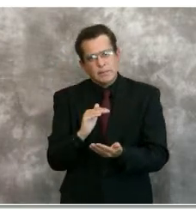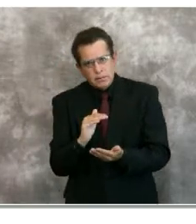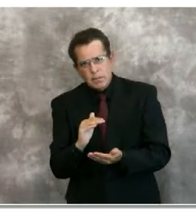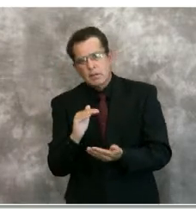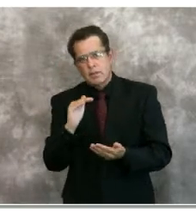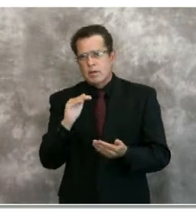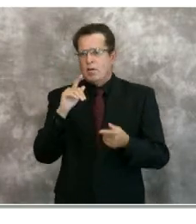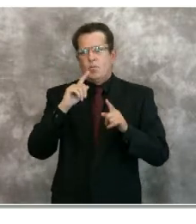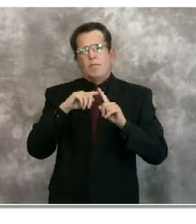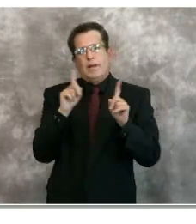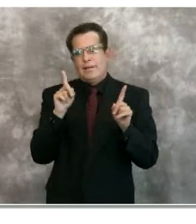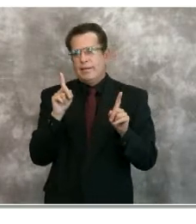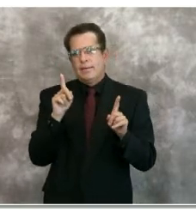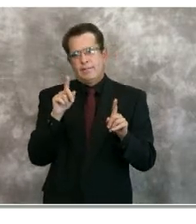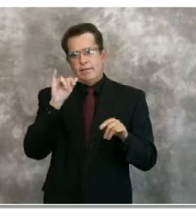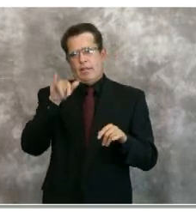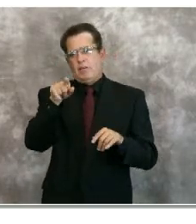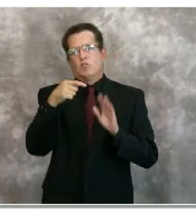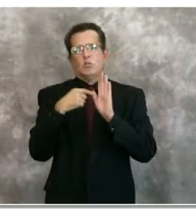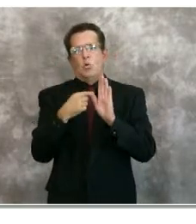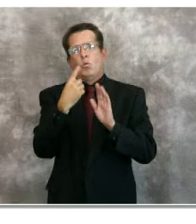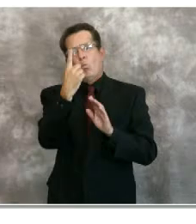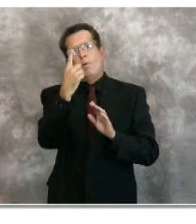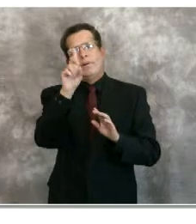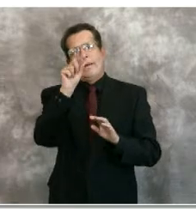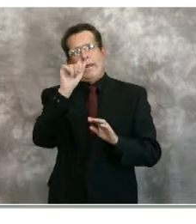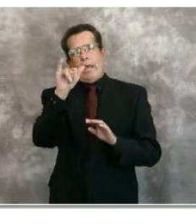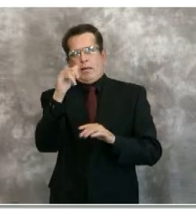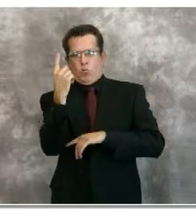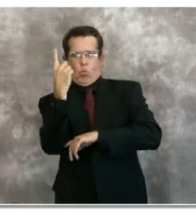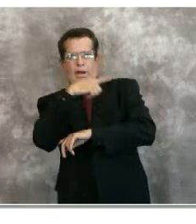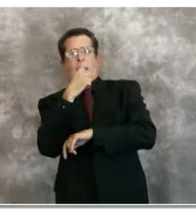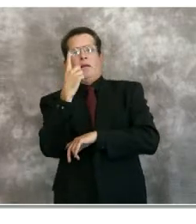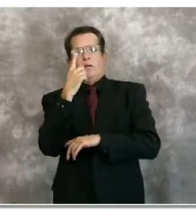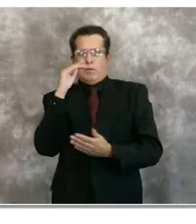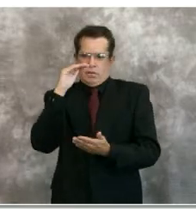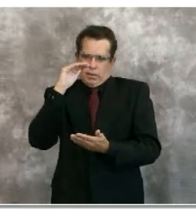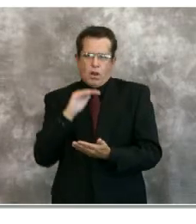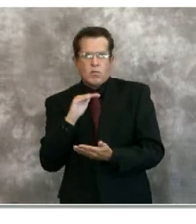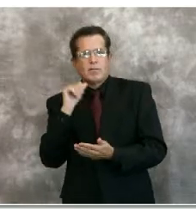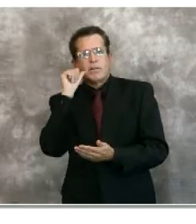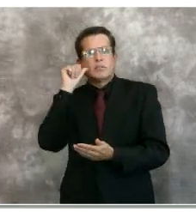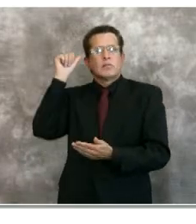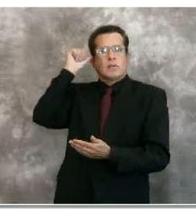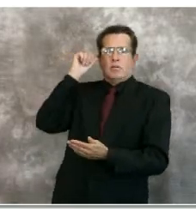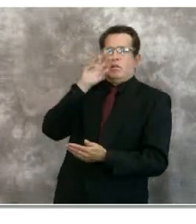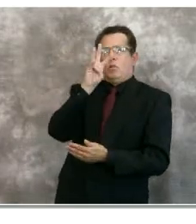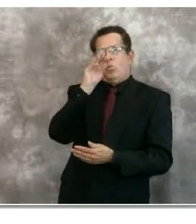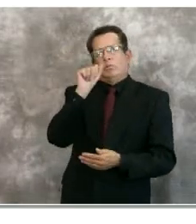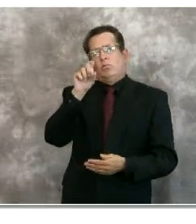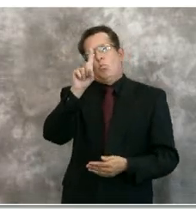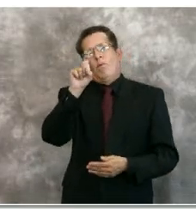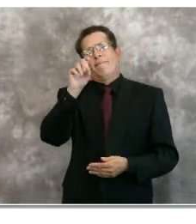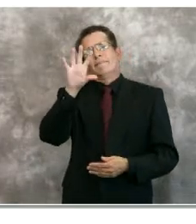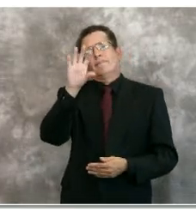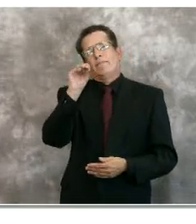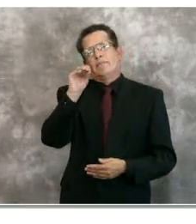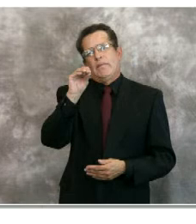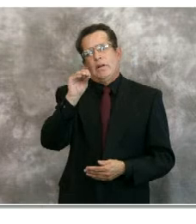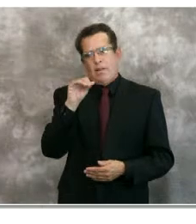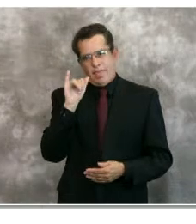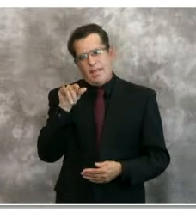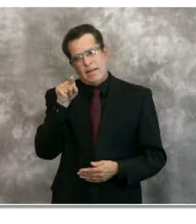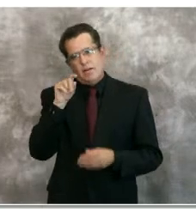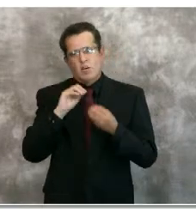that's really only a 1-day point. Yesterday was over 150. So we will,